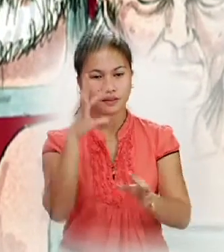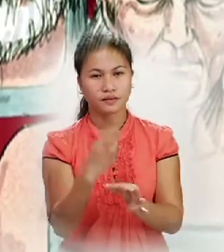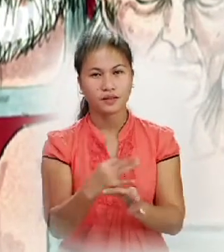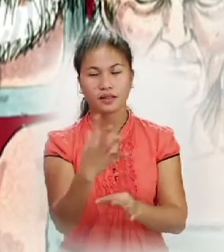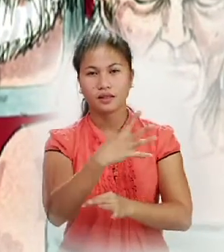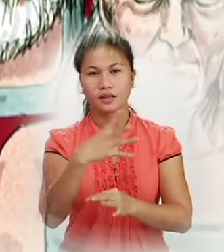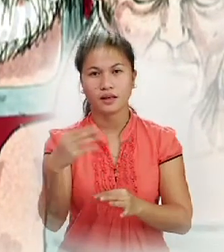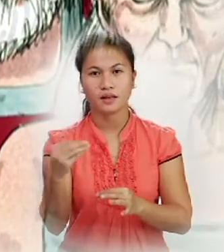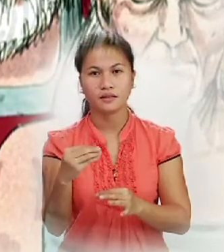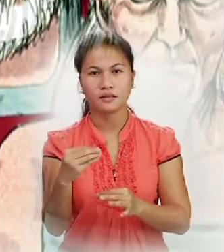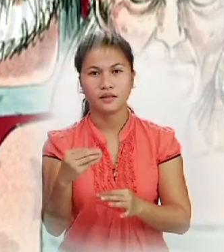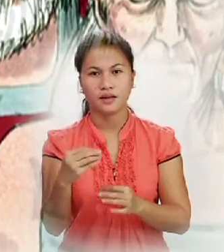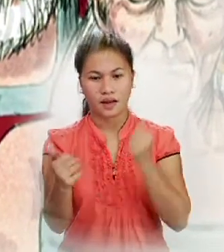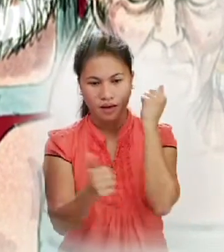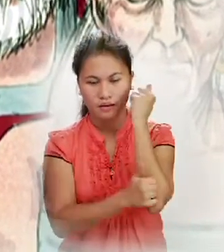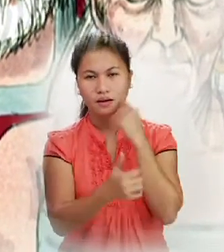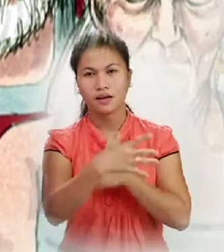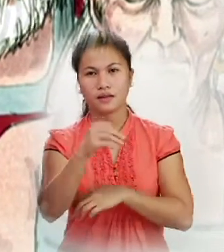Sarah exemplified.